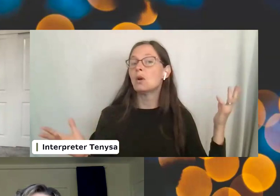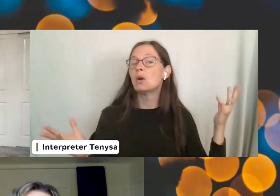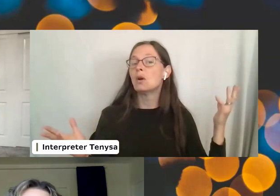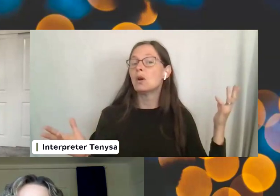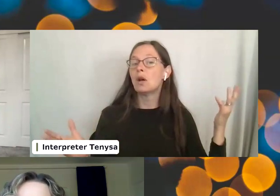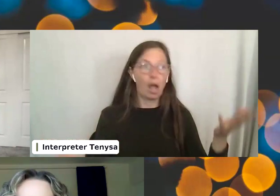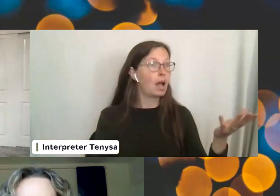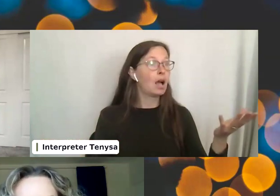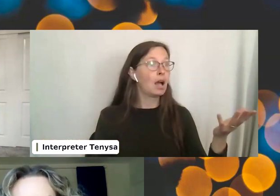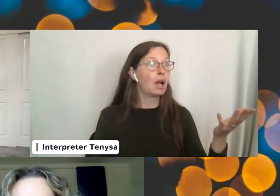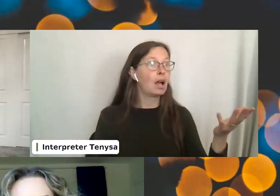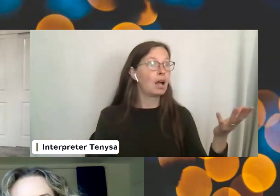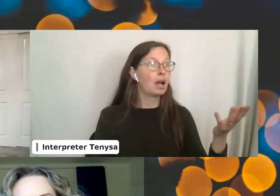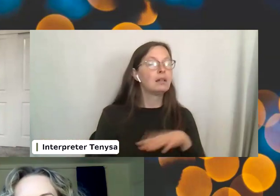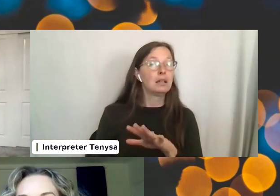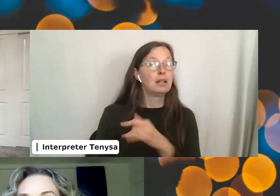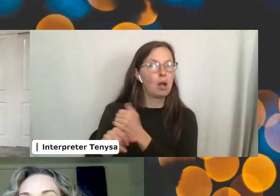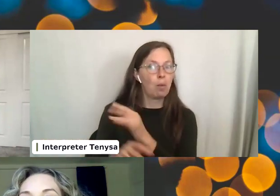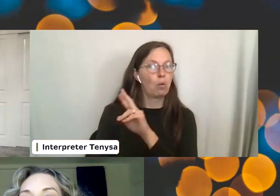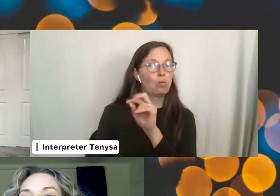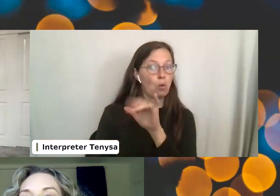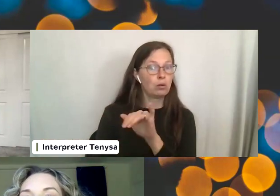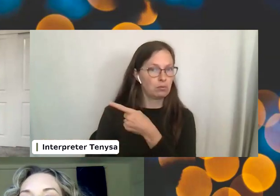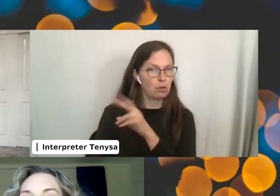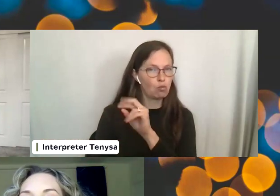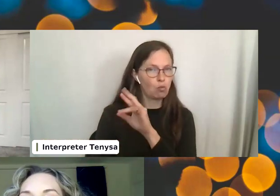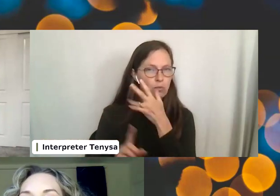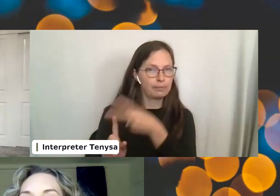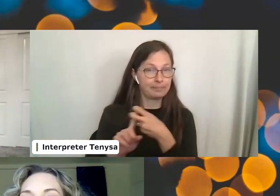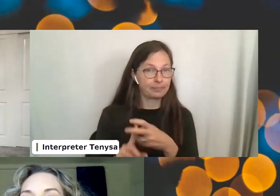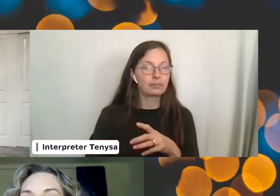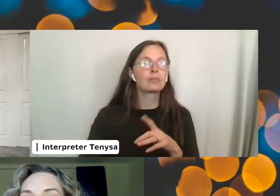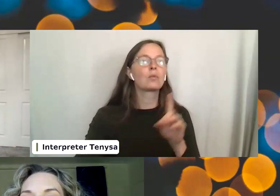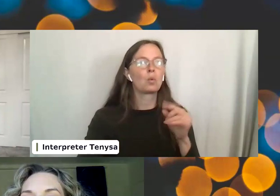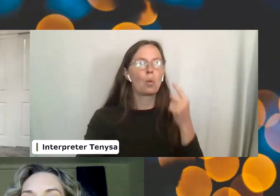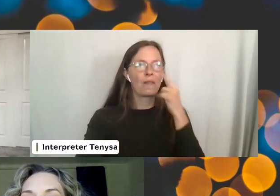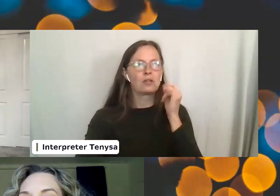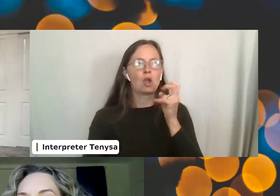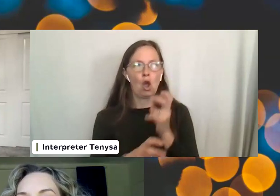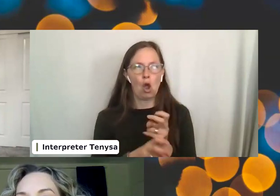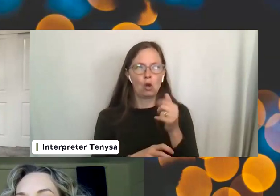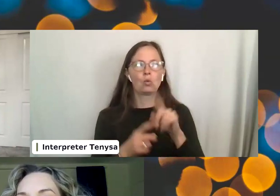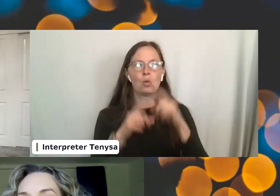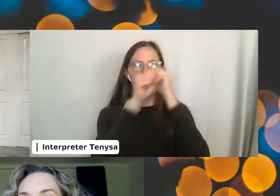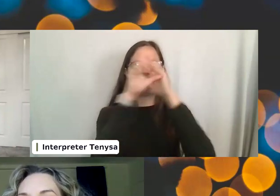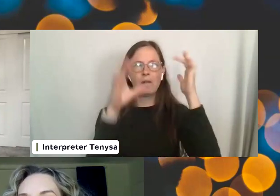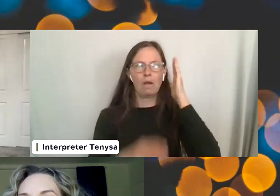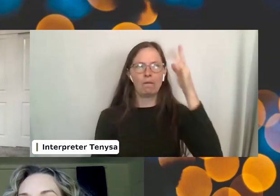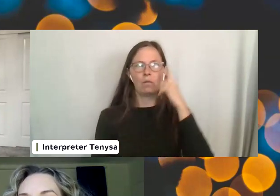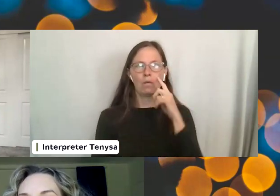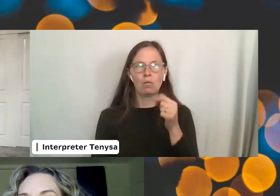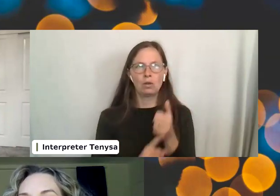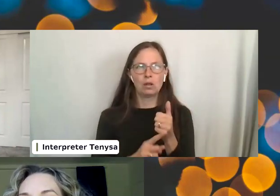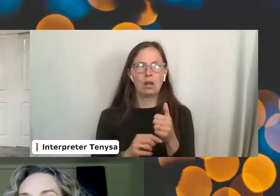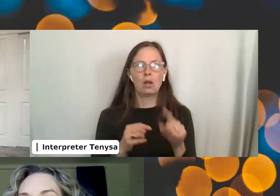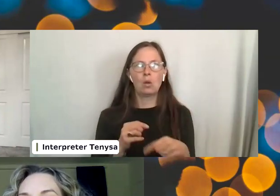Up. Got to prep Rory. Rory's coming in. Do you think it's harder to envision a future for yourself when you're